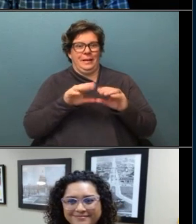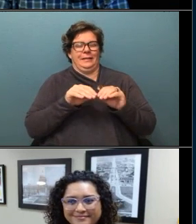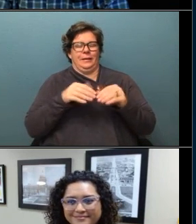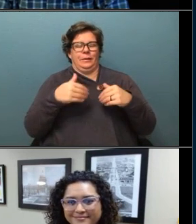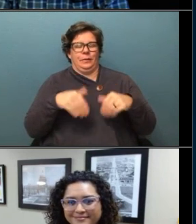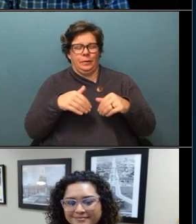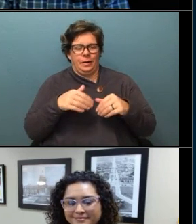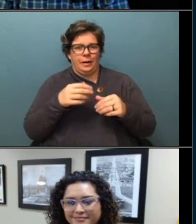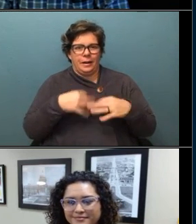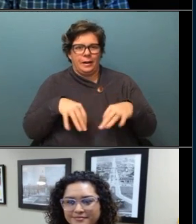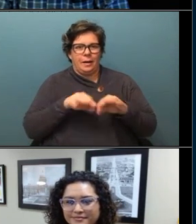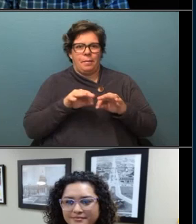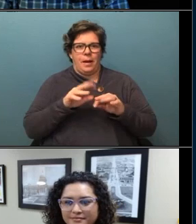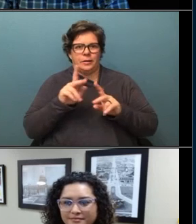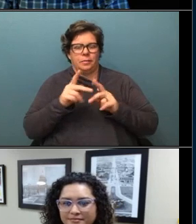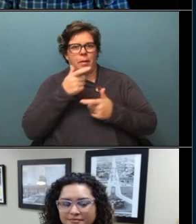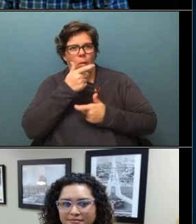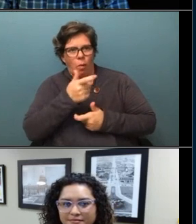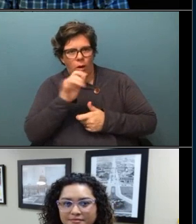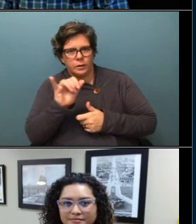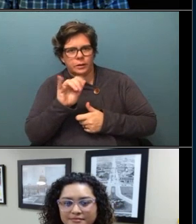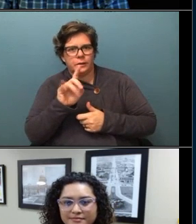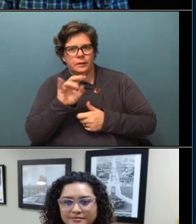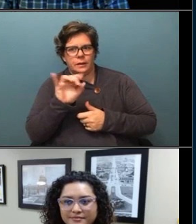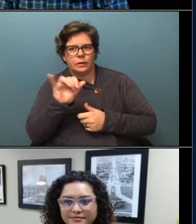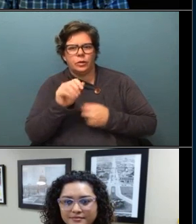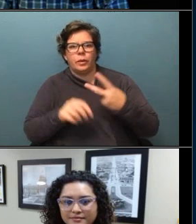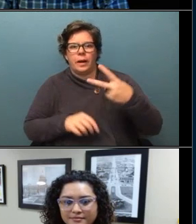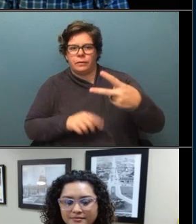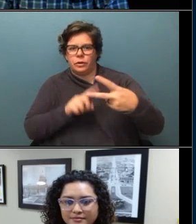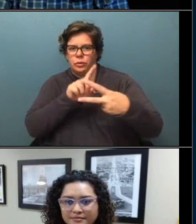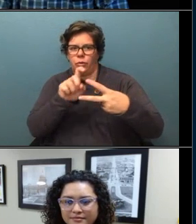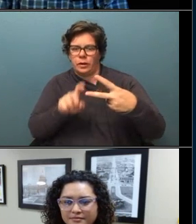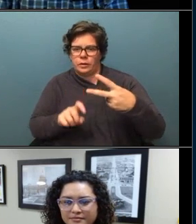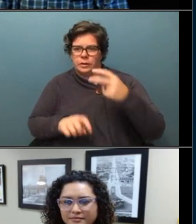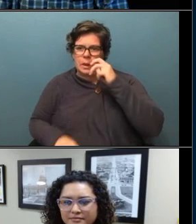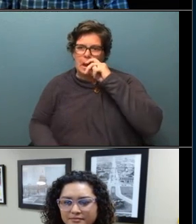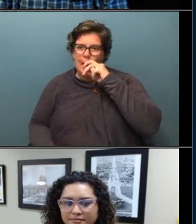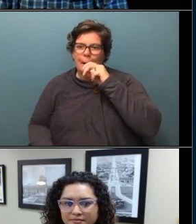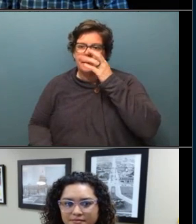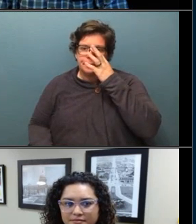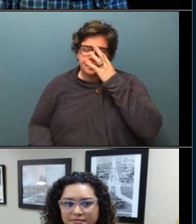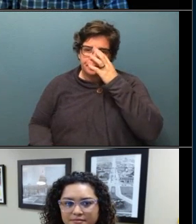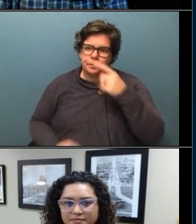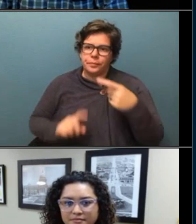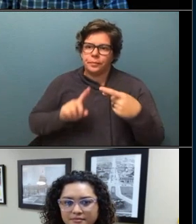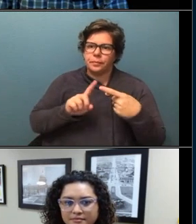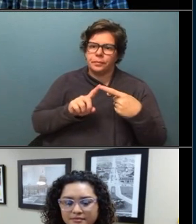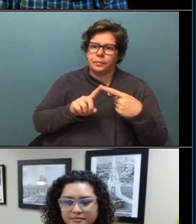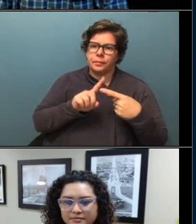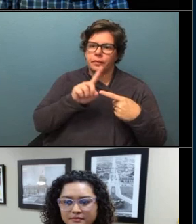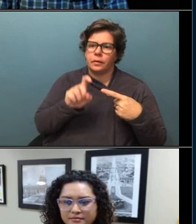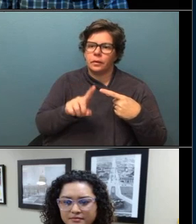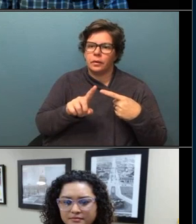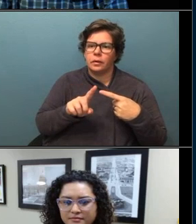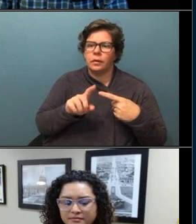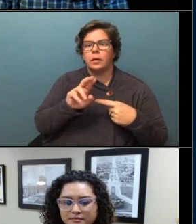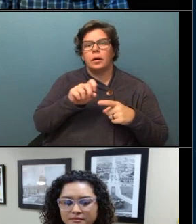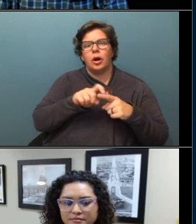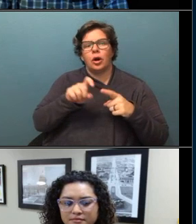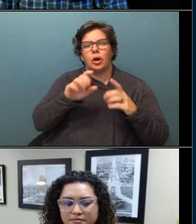can imagine the attendees did as well. So we have 2 questions that came through. The first one is, are